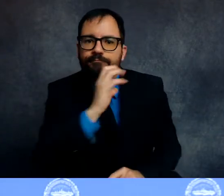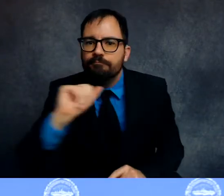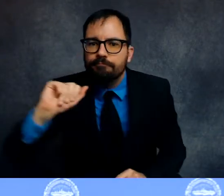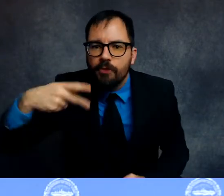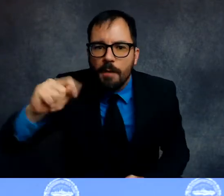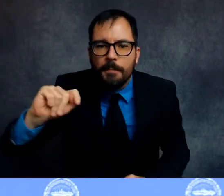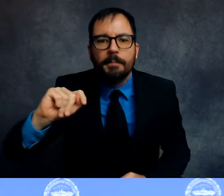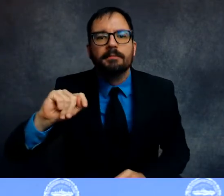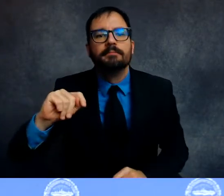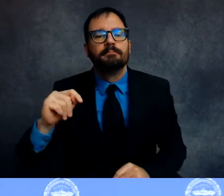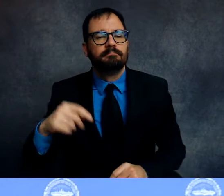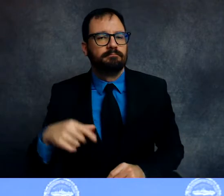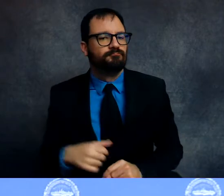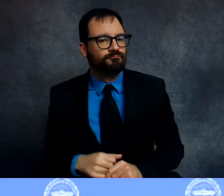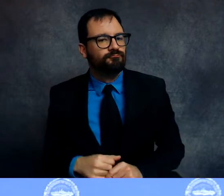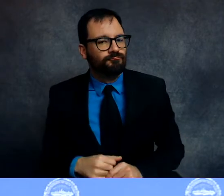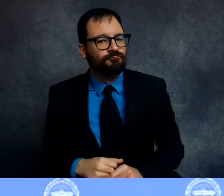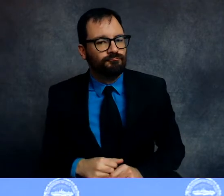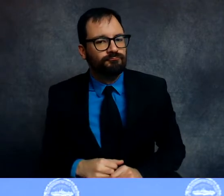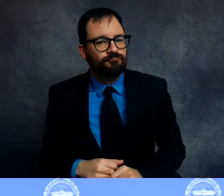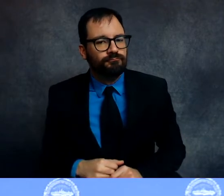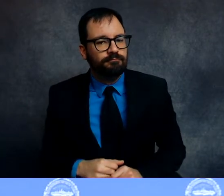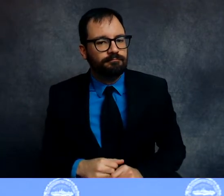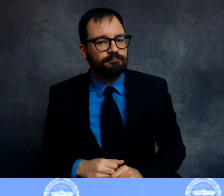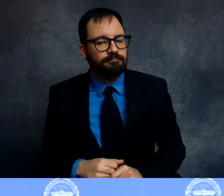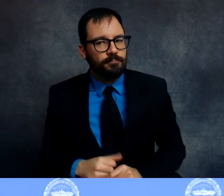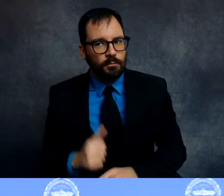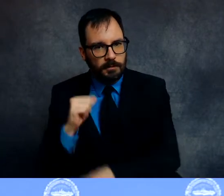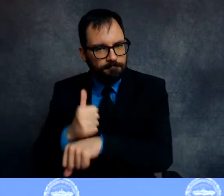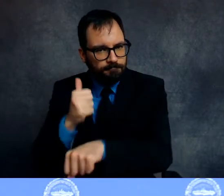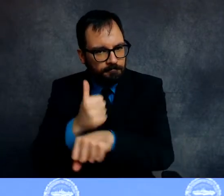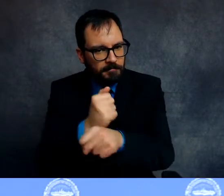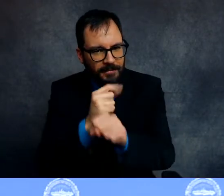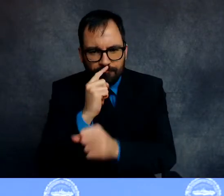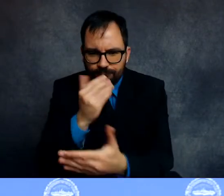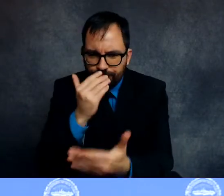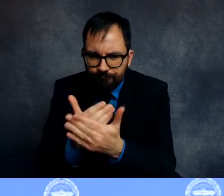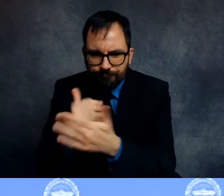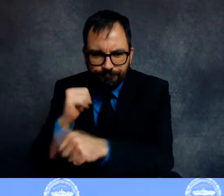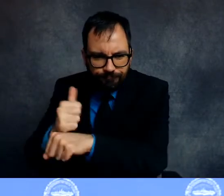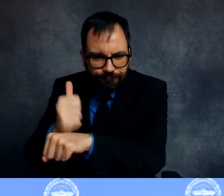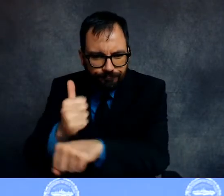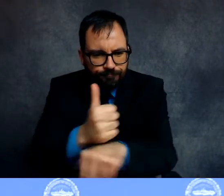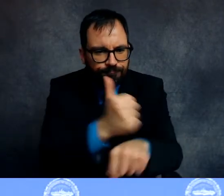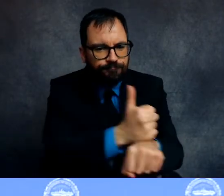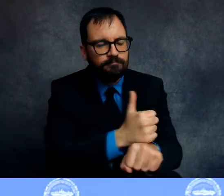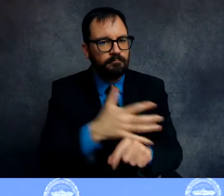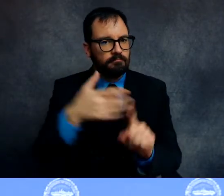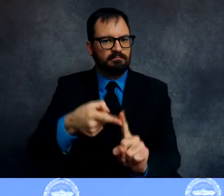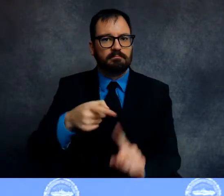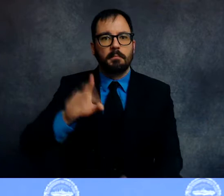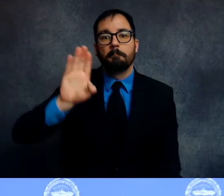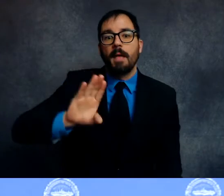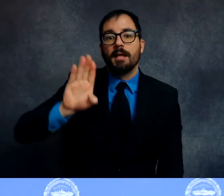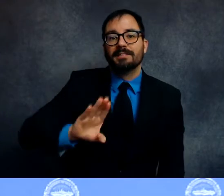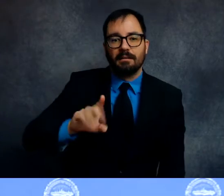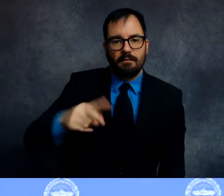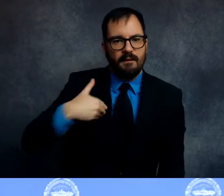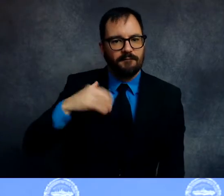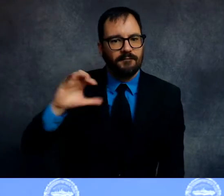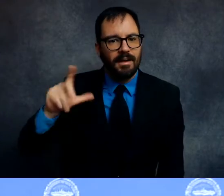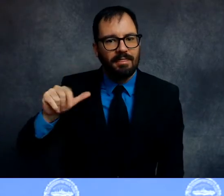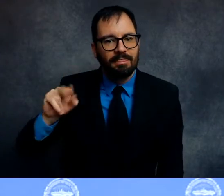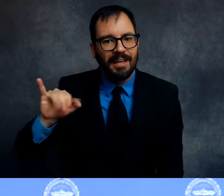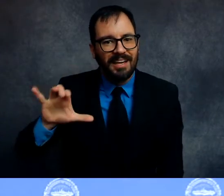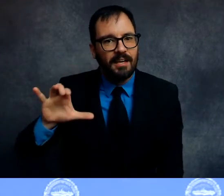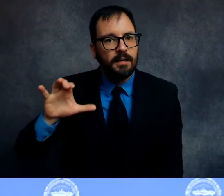residents, staff on site, and some have already begun. We talked about it today in our morning call to make sure that we get good setups in those places